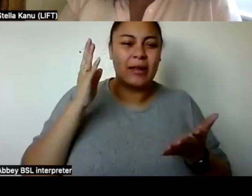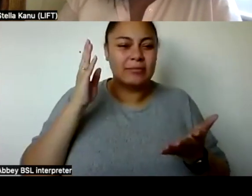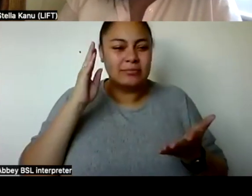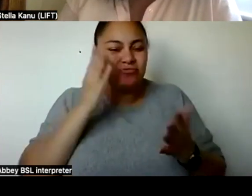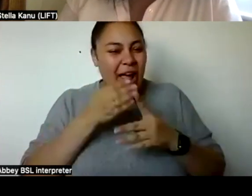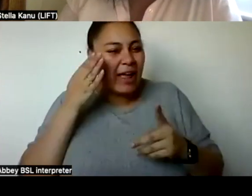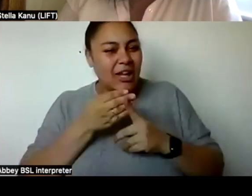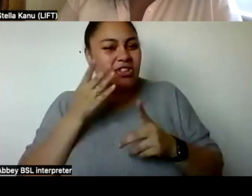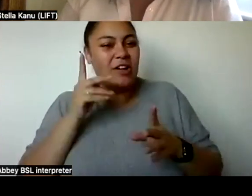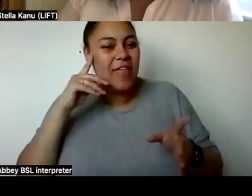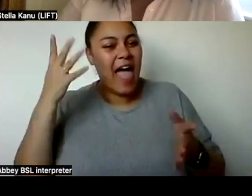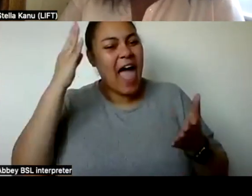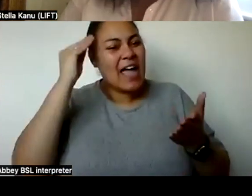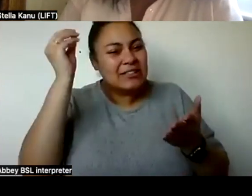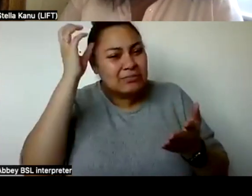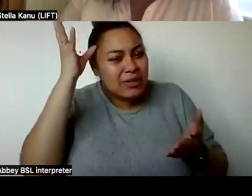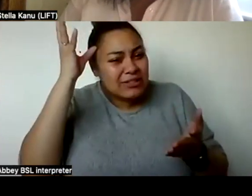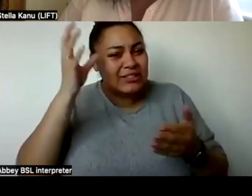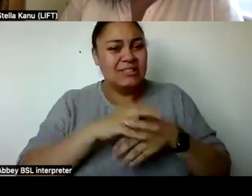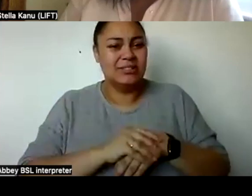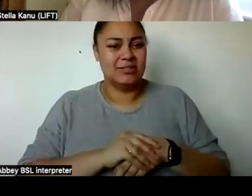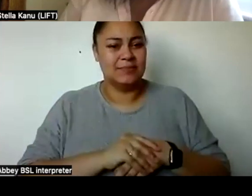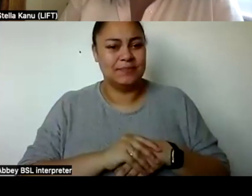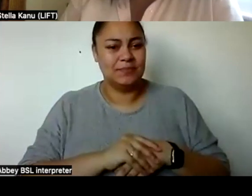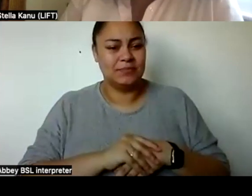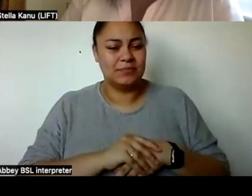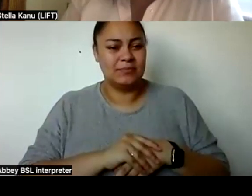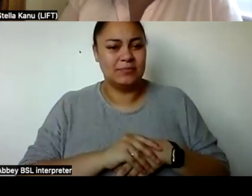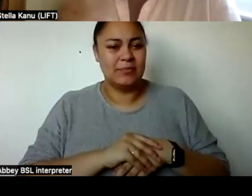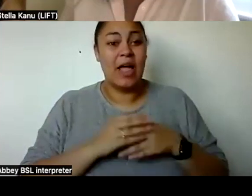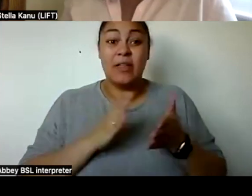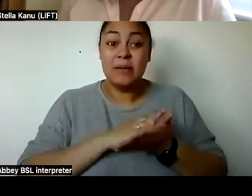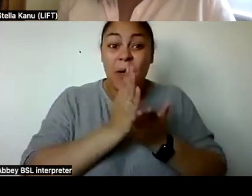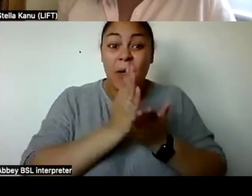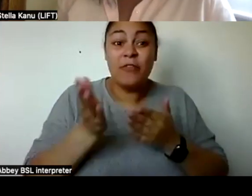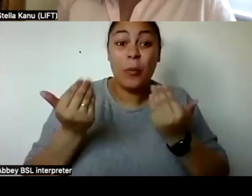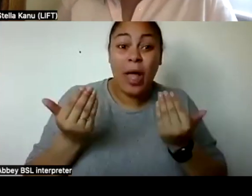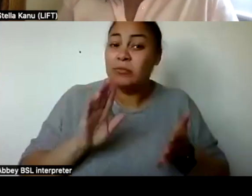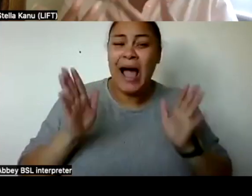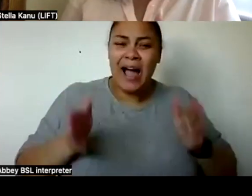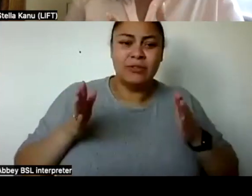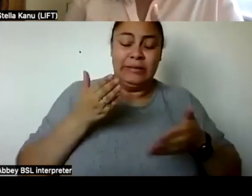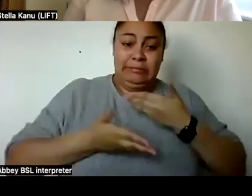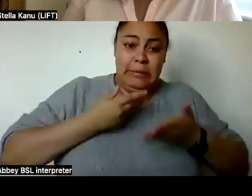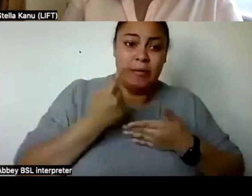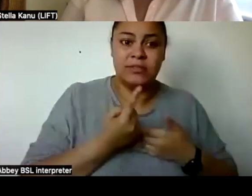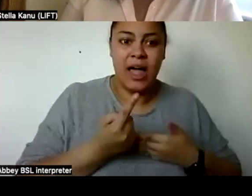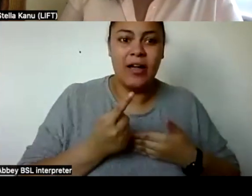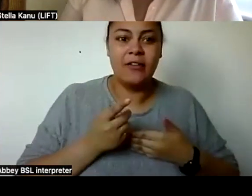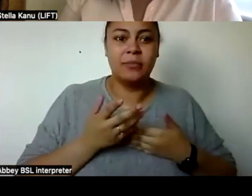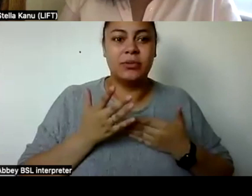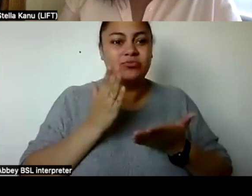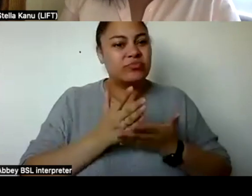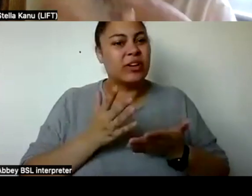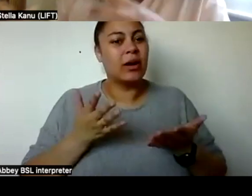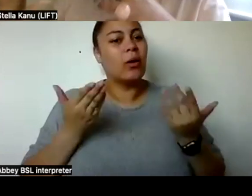table, and that is part of the welcome. You know, they don't have to come in and explain themselves. There is this real sense of